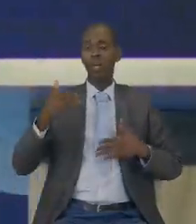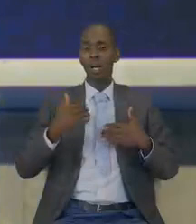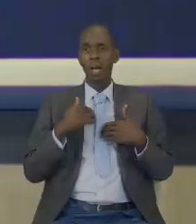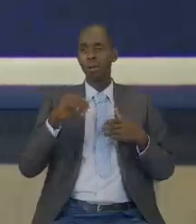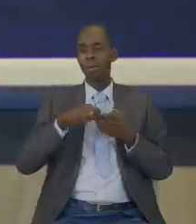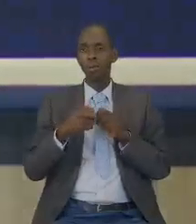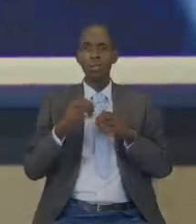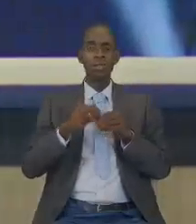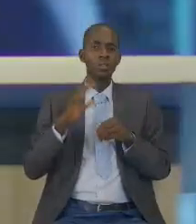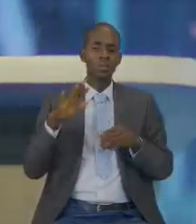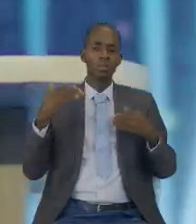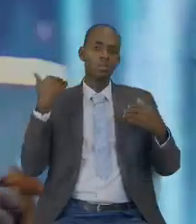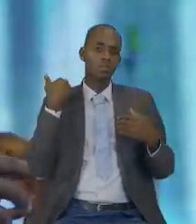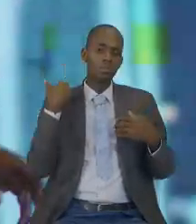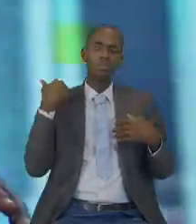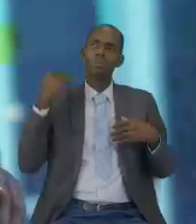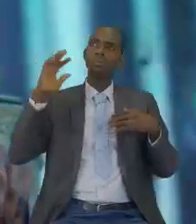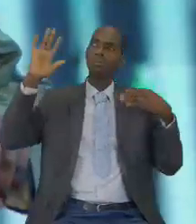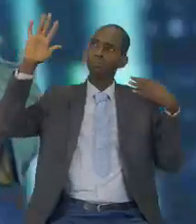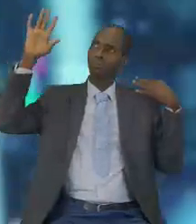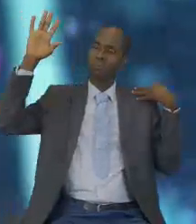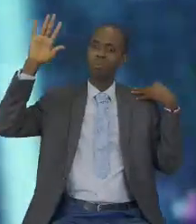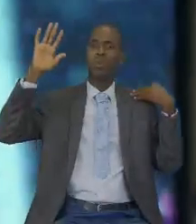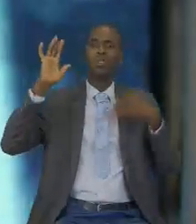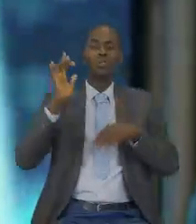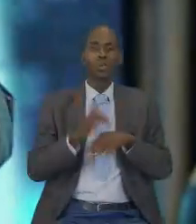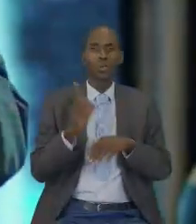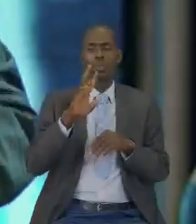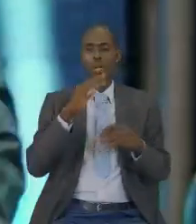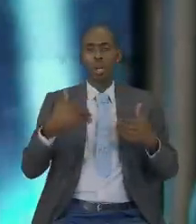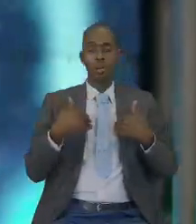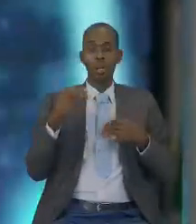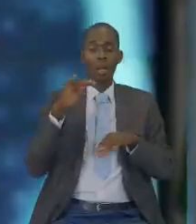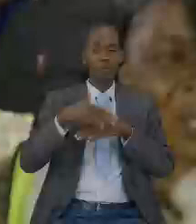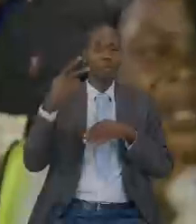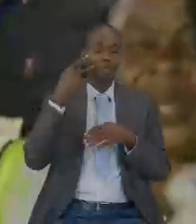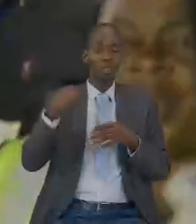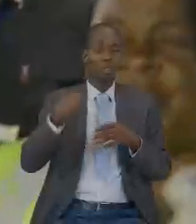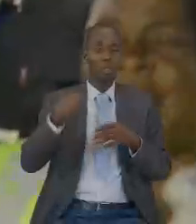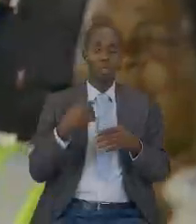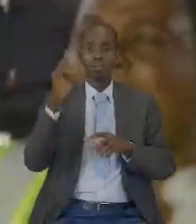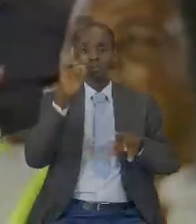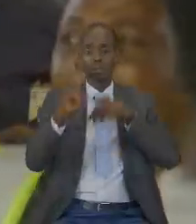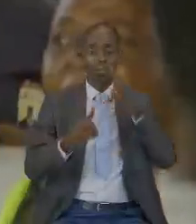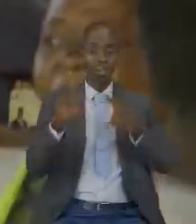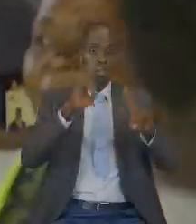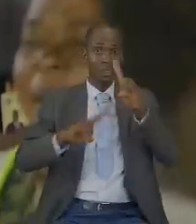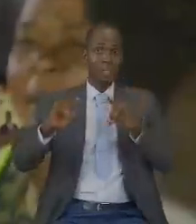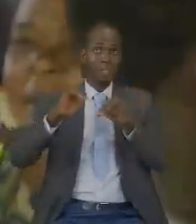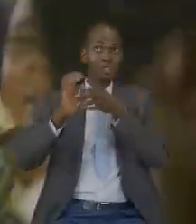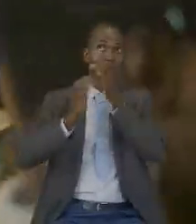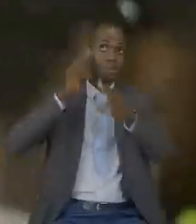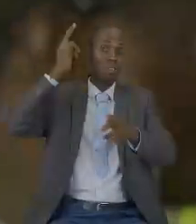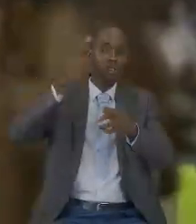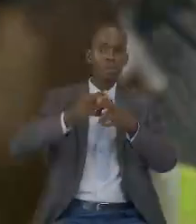final amen, that miracle will land on you there. We're ready